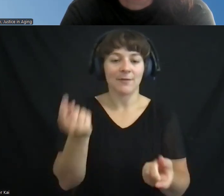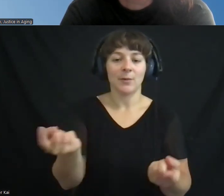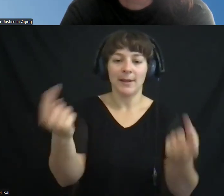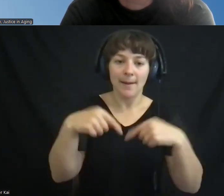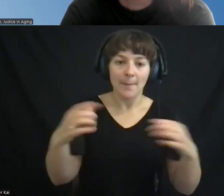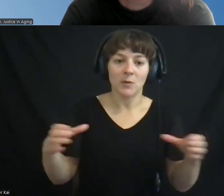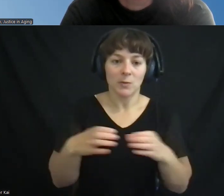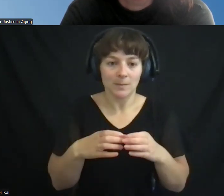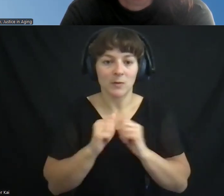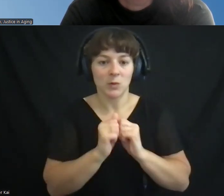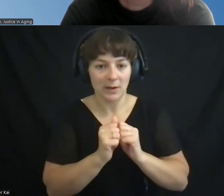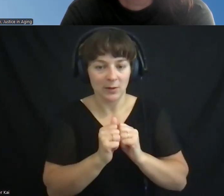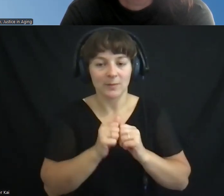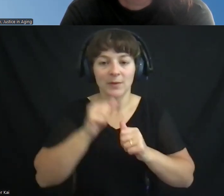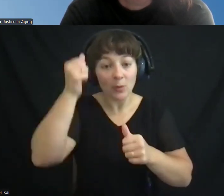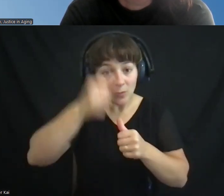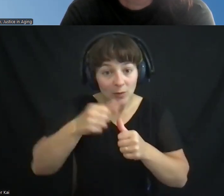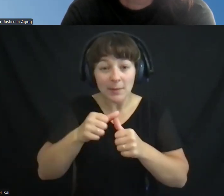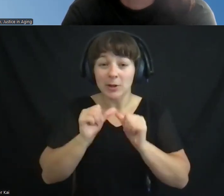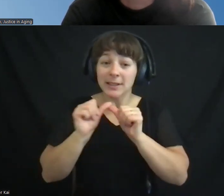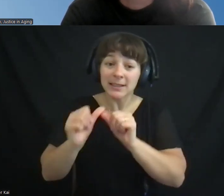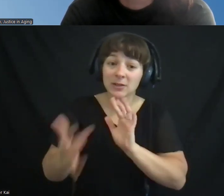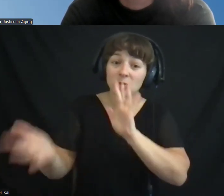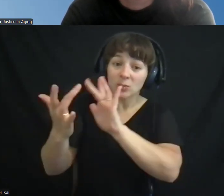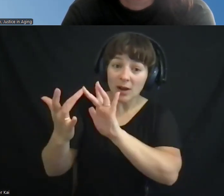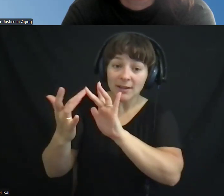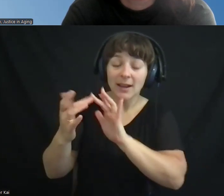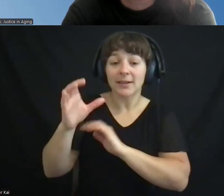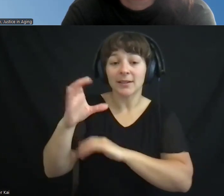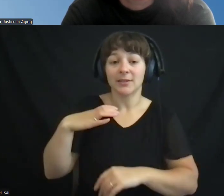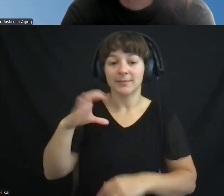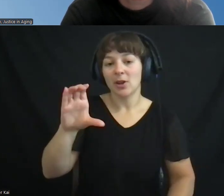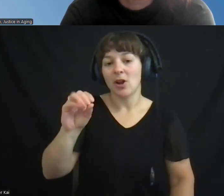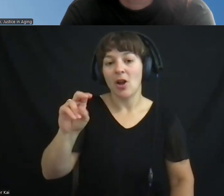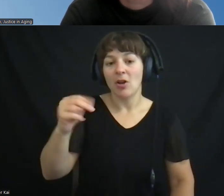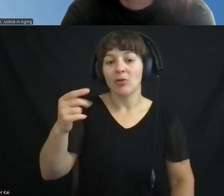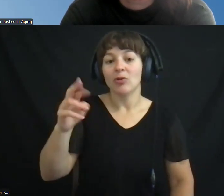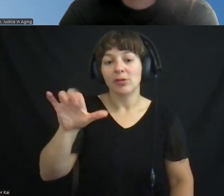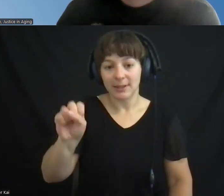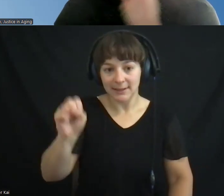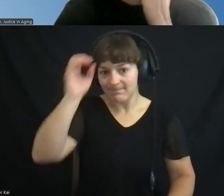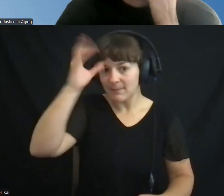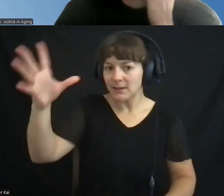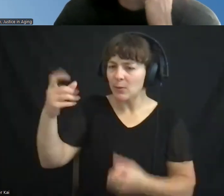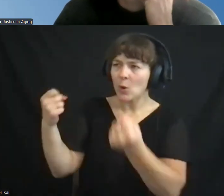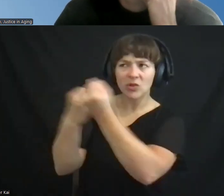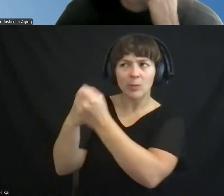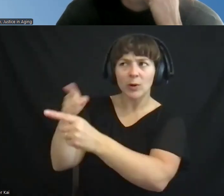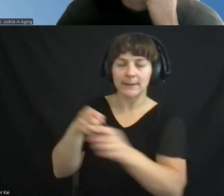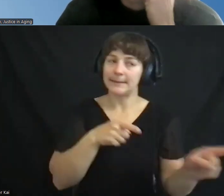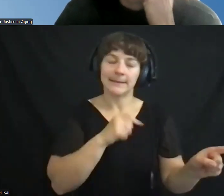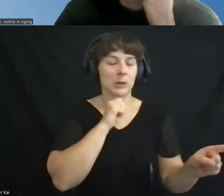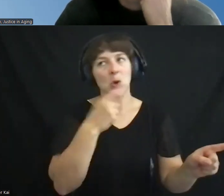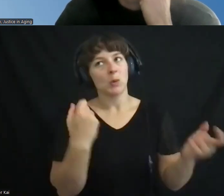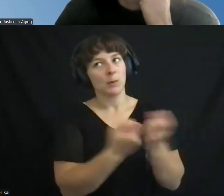consider staying in touch with your members of Congress, letting them know what you're supporting and not supporting, what you're opposed to, as well